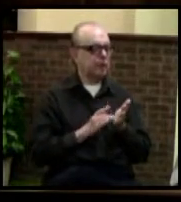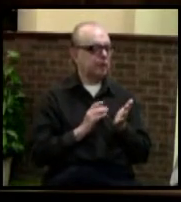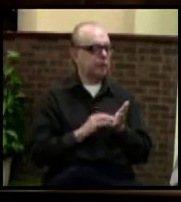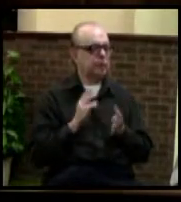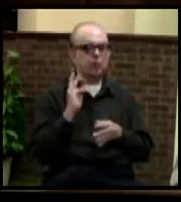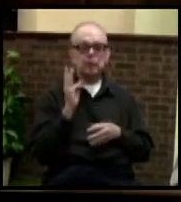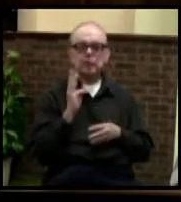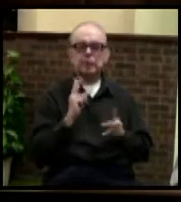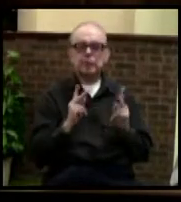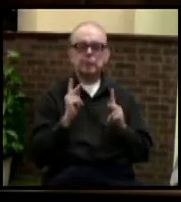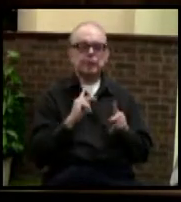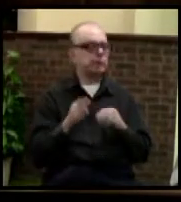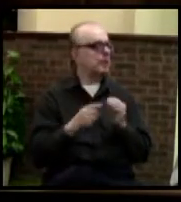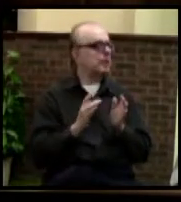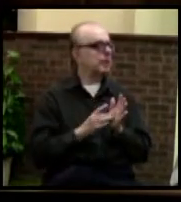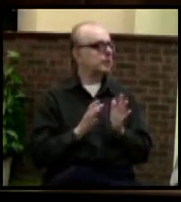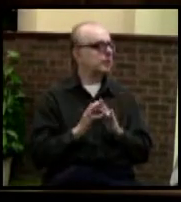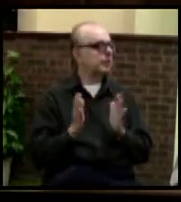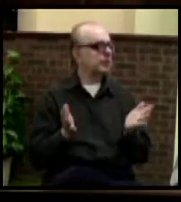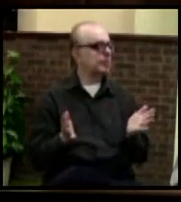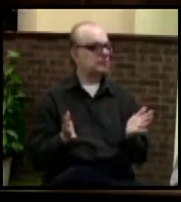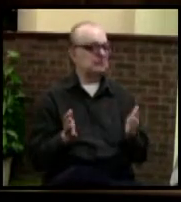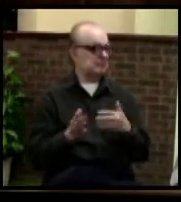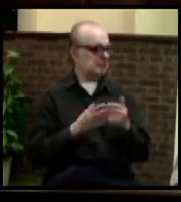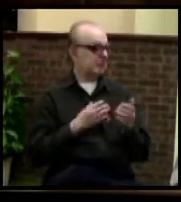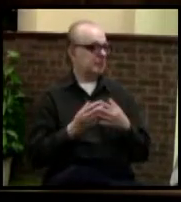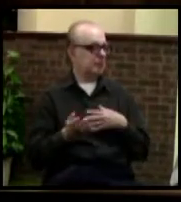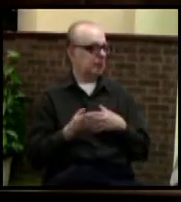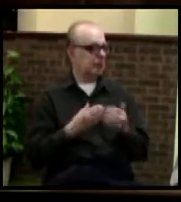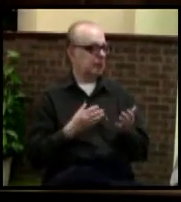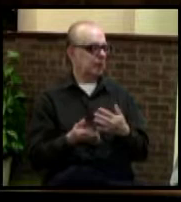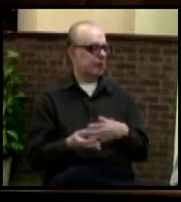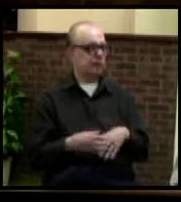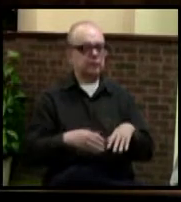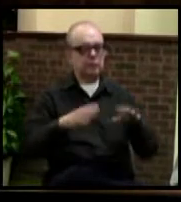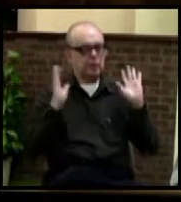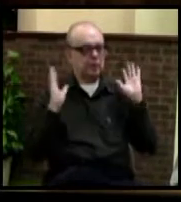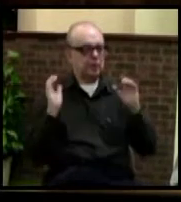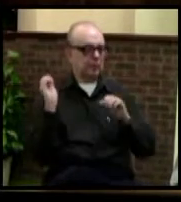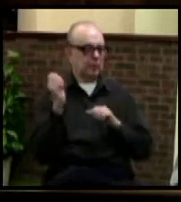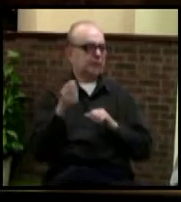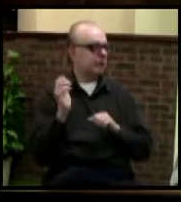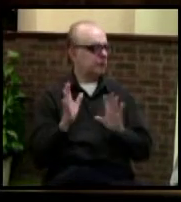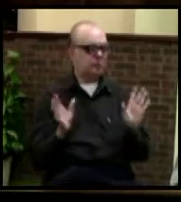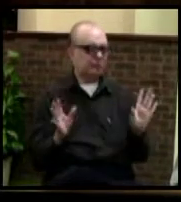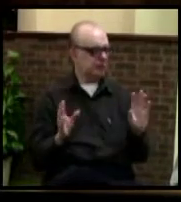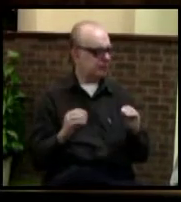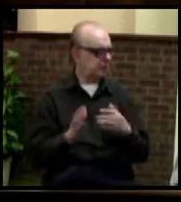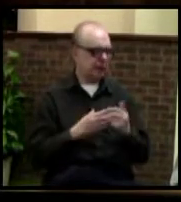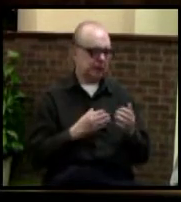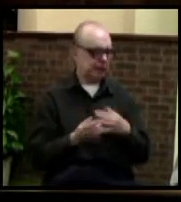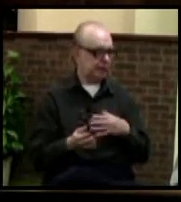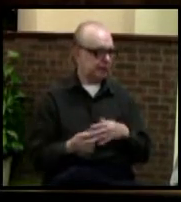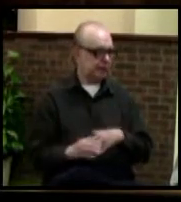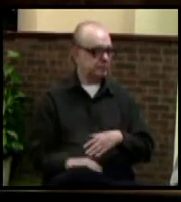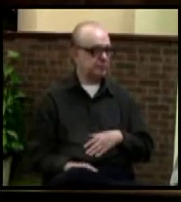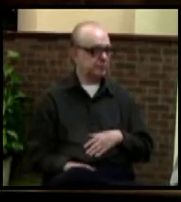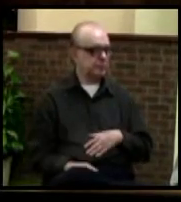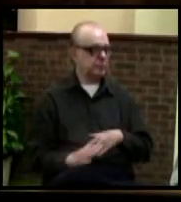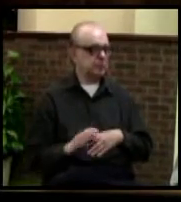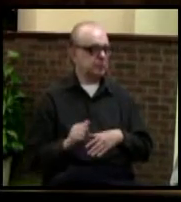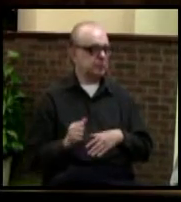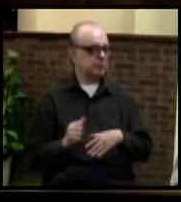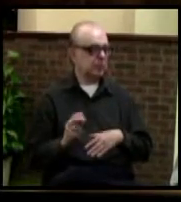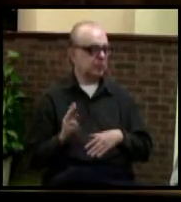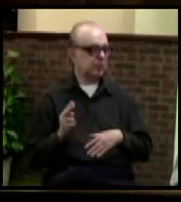people about Jesus. It didn't matter that he was a great pitcher and famous and stuff. But